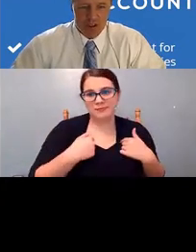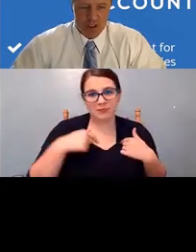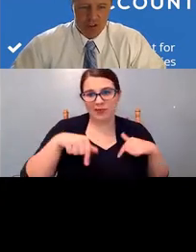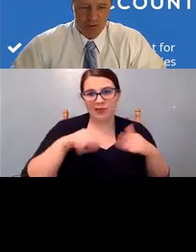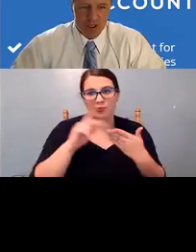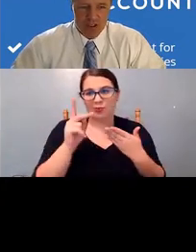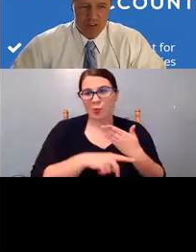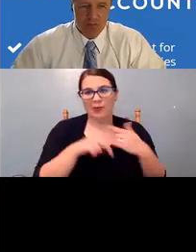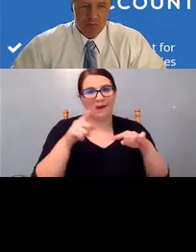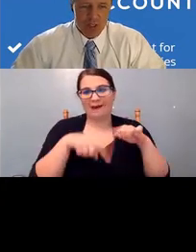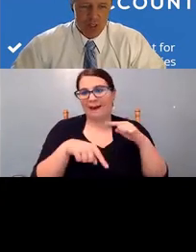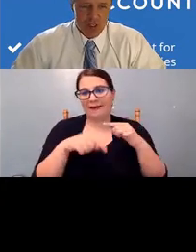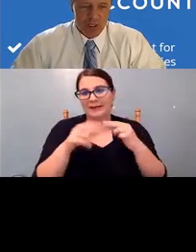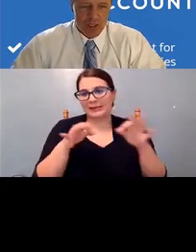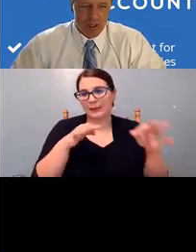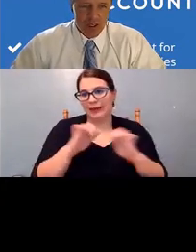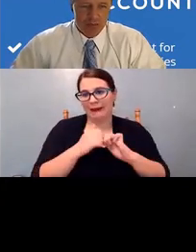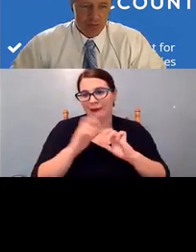give you such advice.